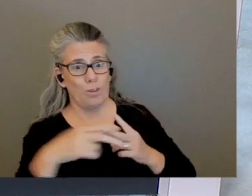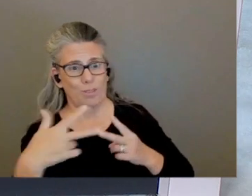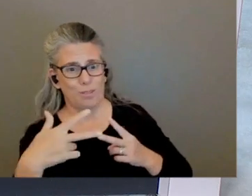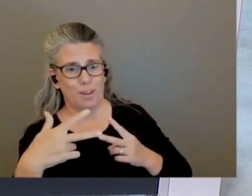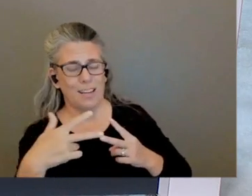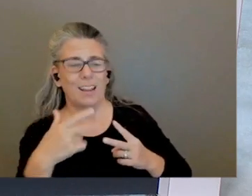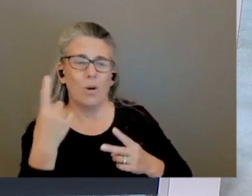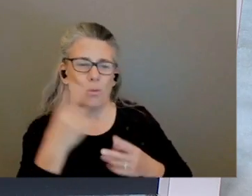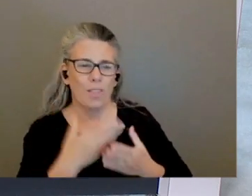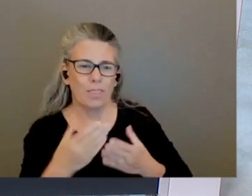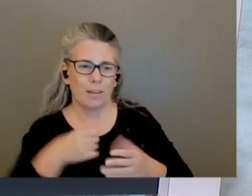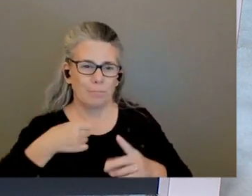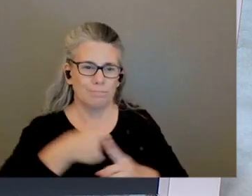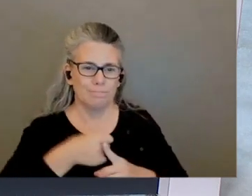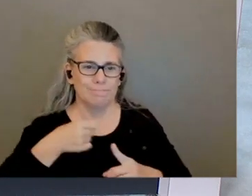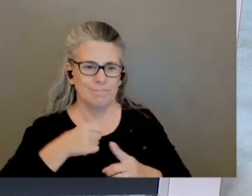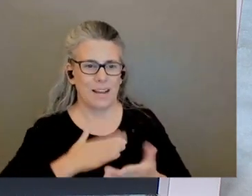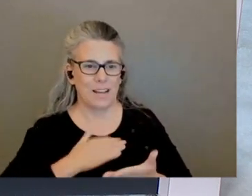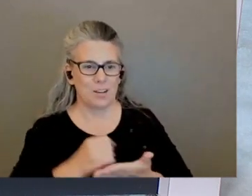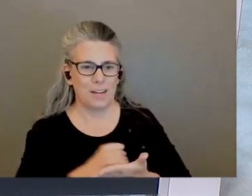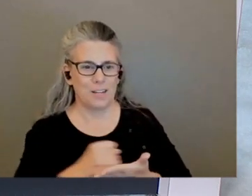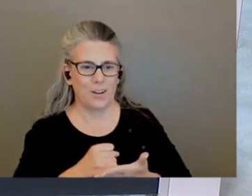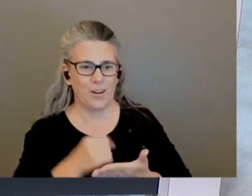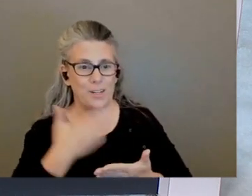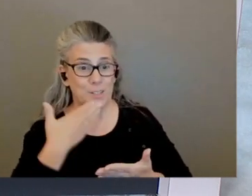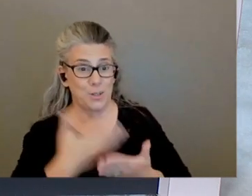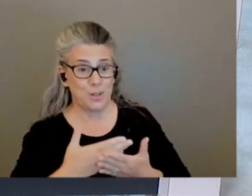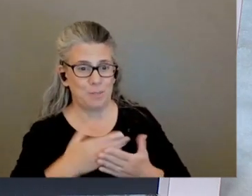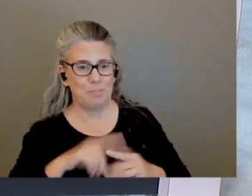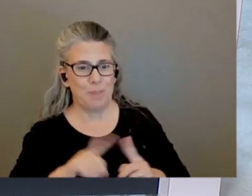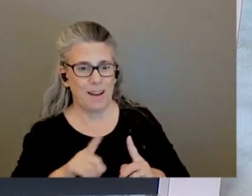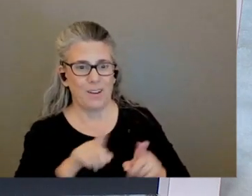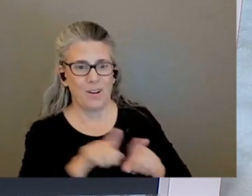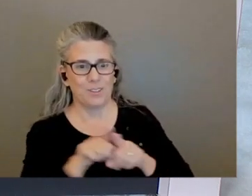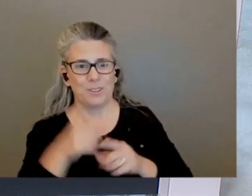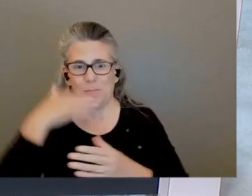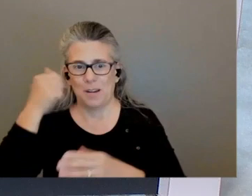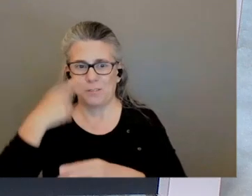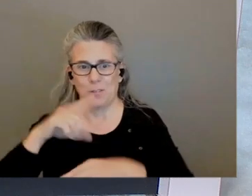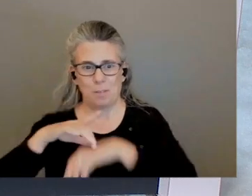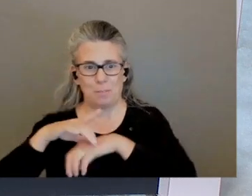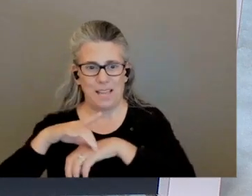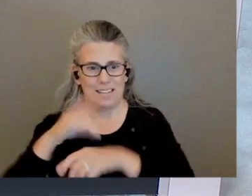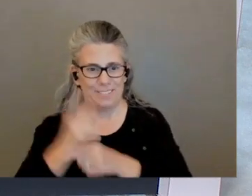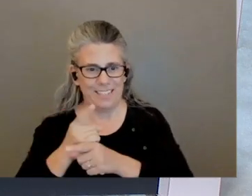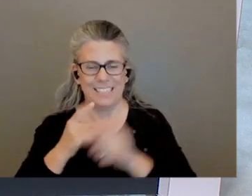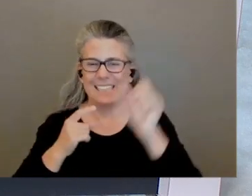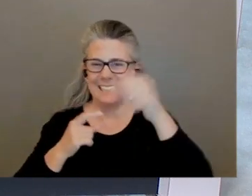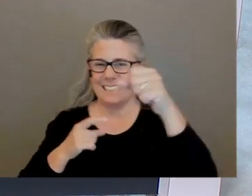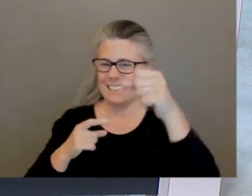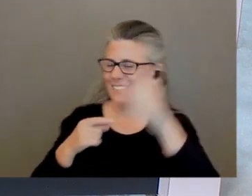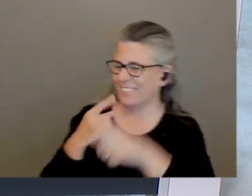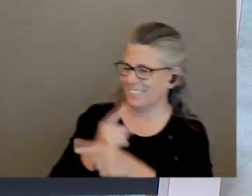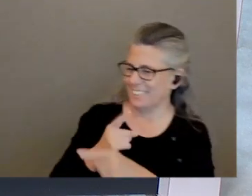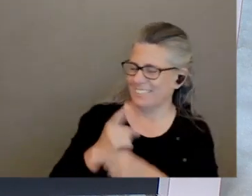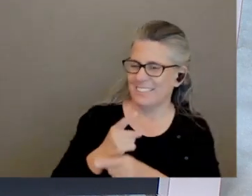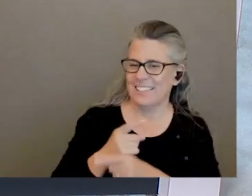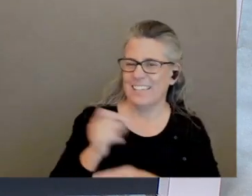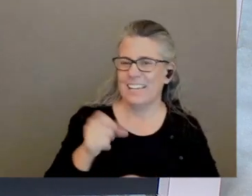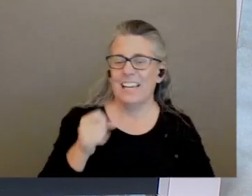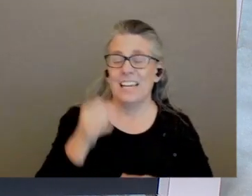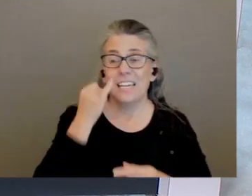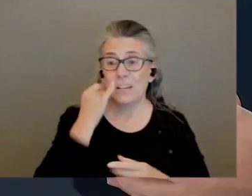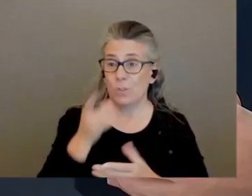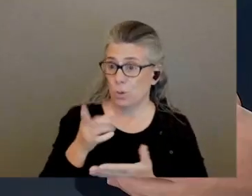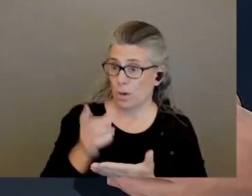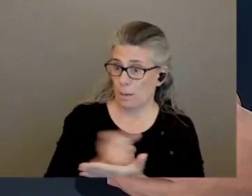do a good thing for the planet. Yeah, you would even do a better thing if you were optimizing your application